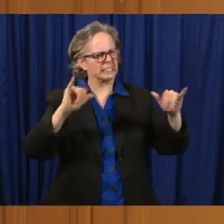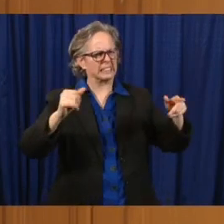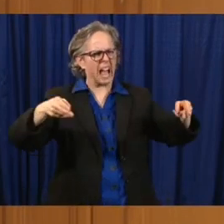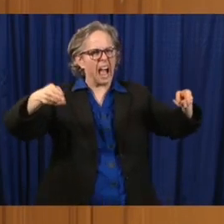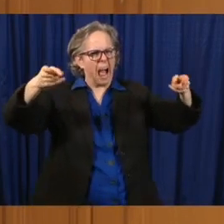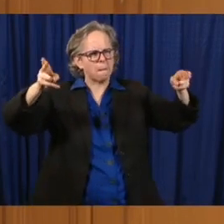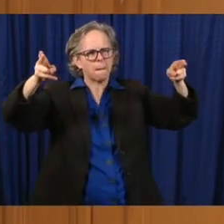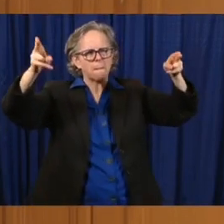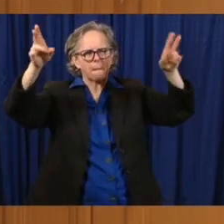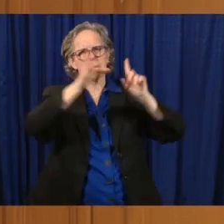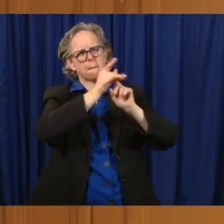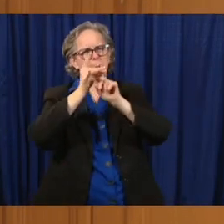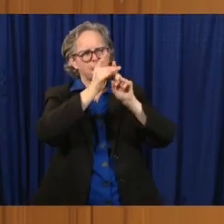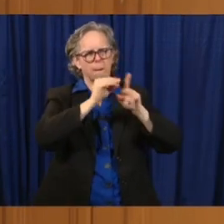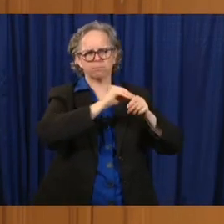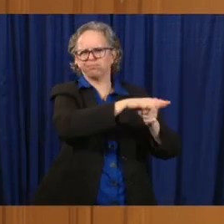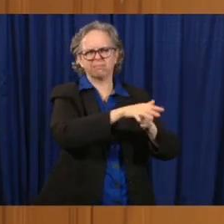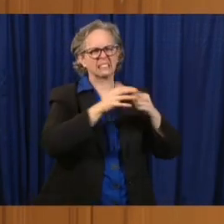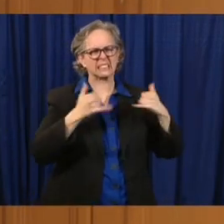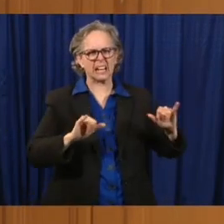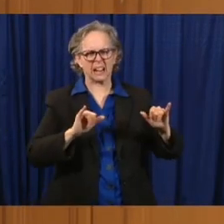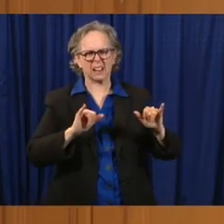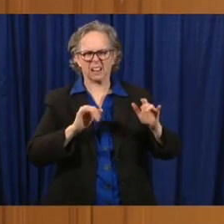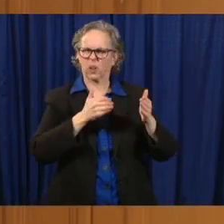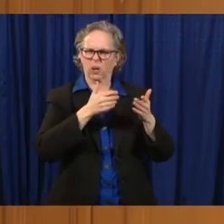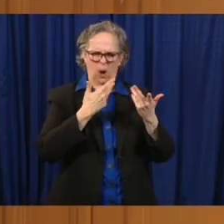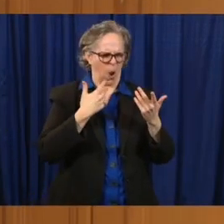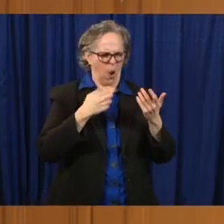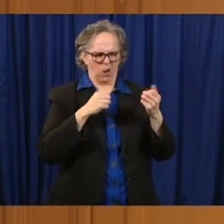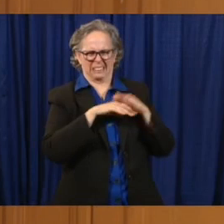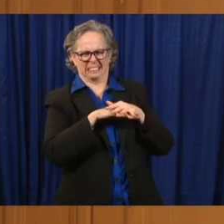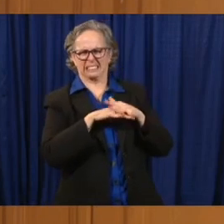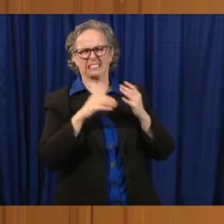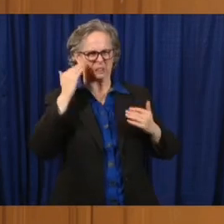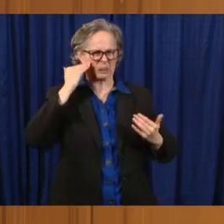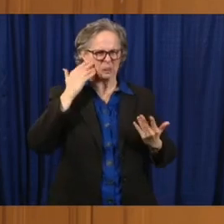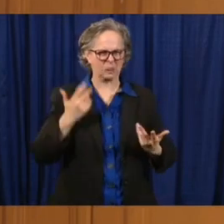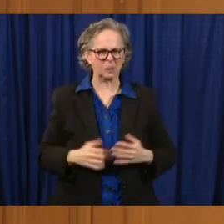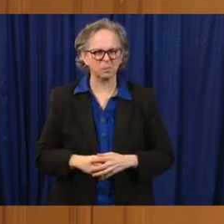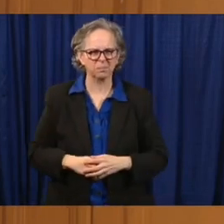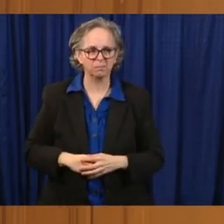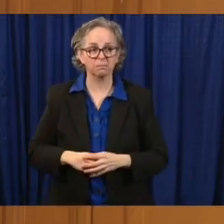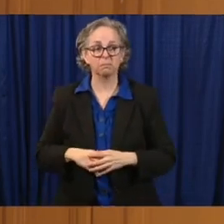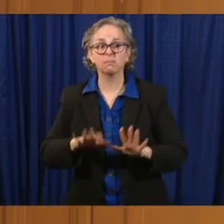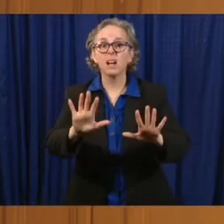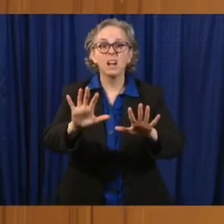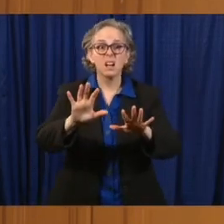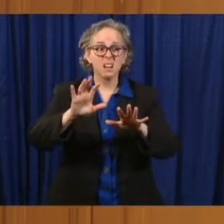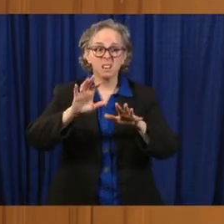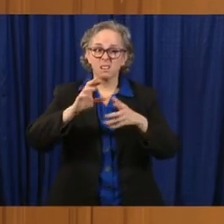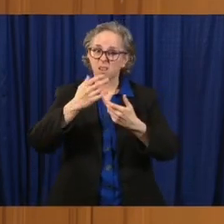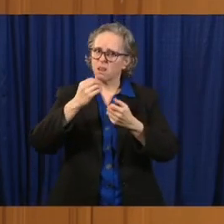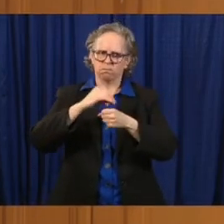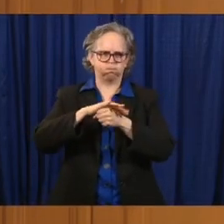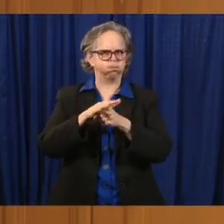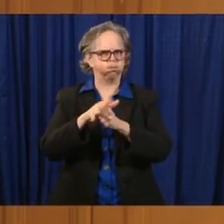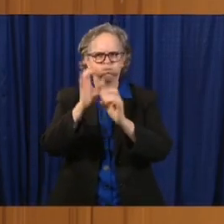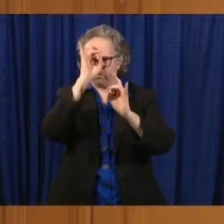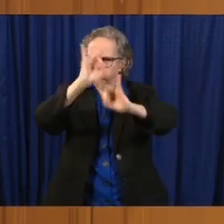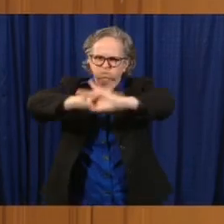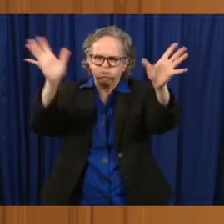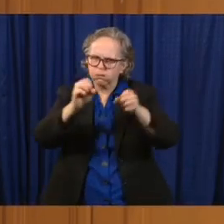certain communities in more close proximity. We know this virus is very contagious, very deadly, spreads quickly when people are